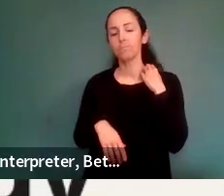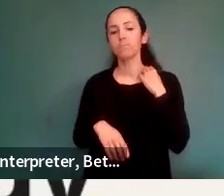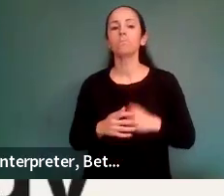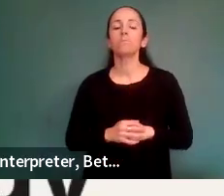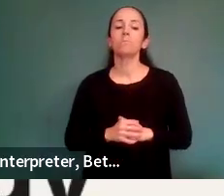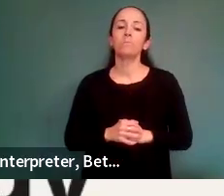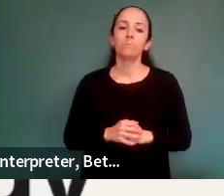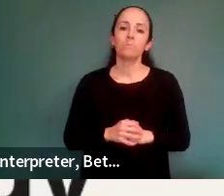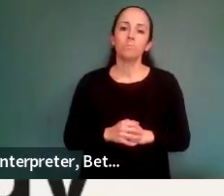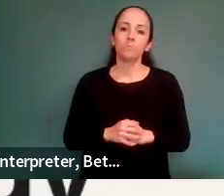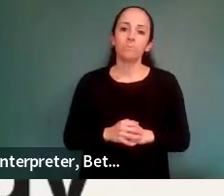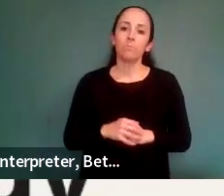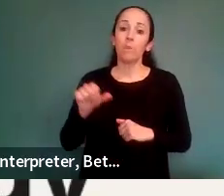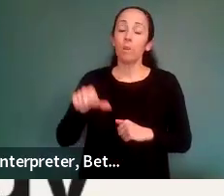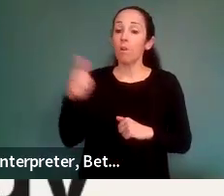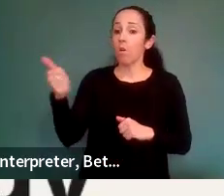There's also Aira,